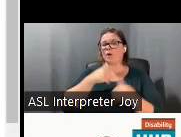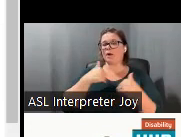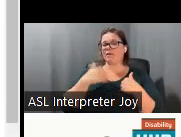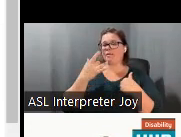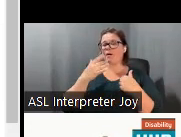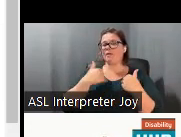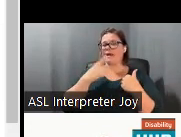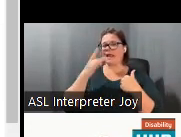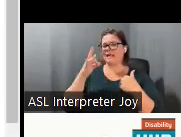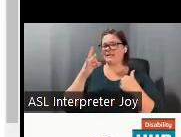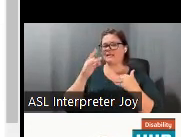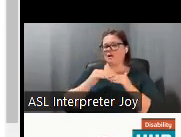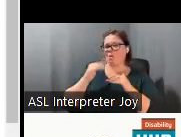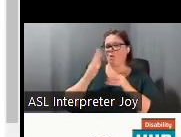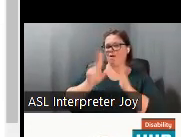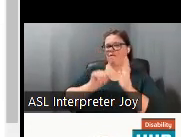more videos